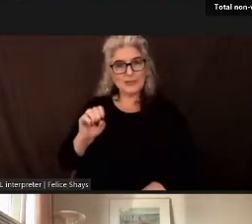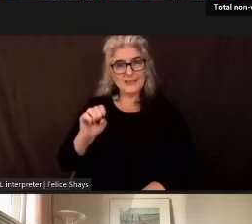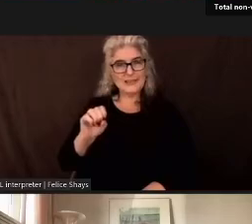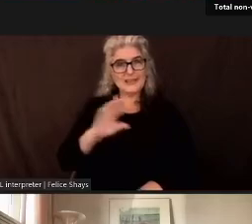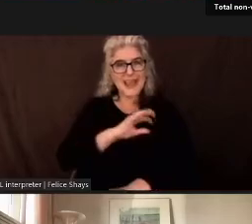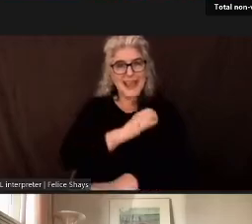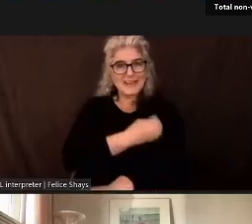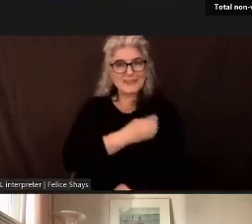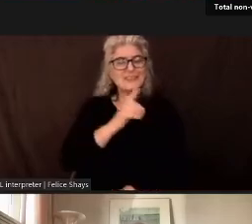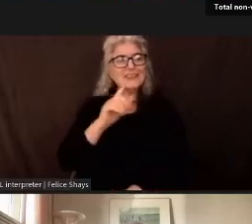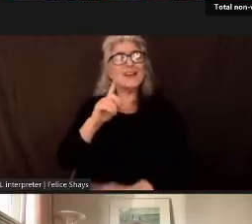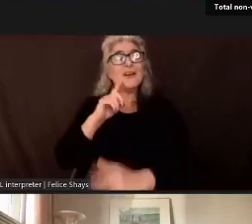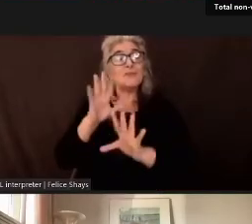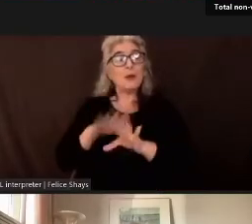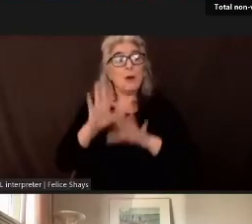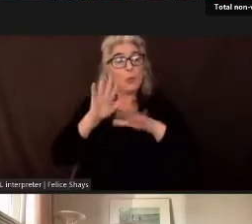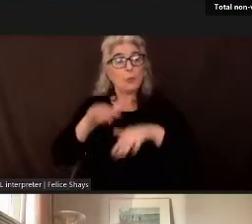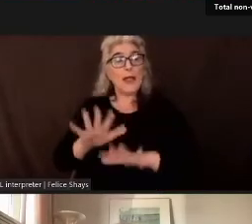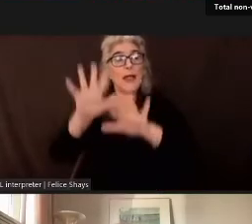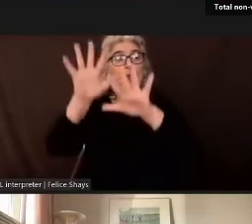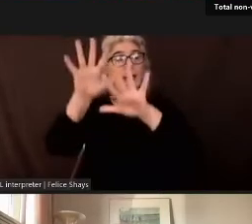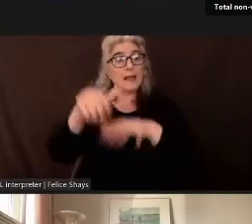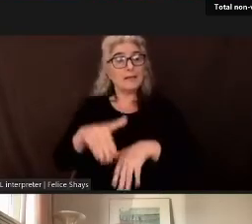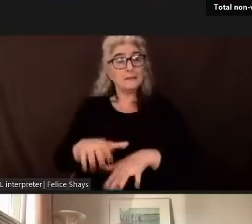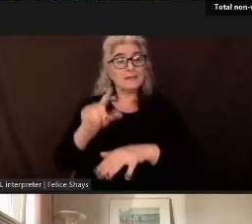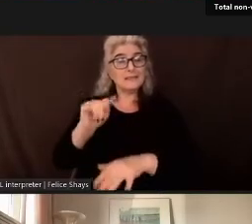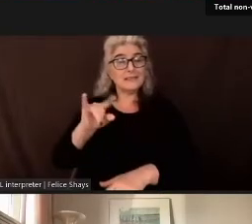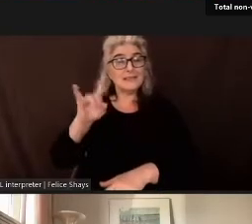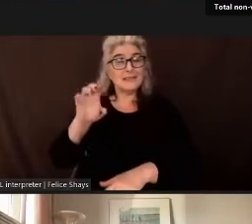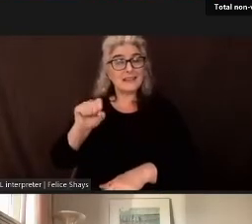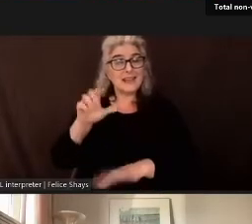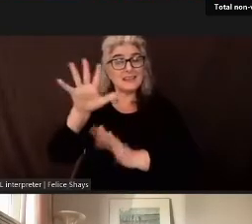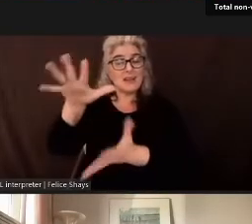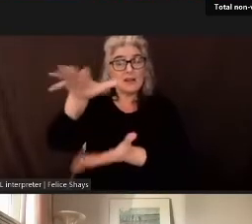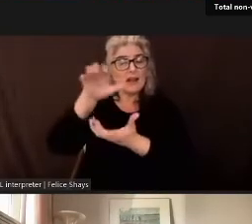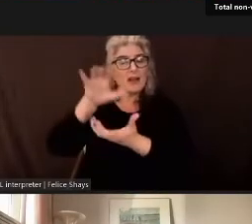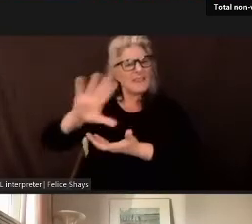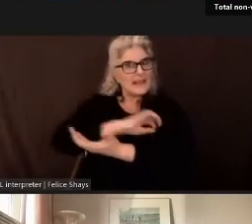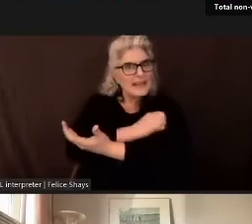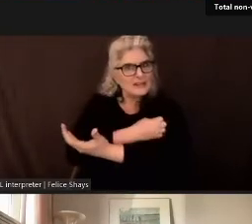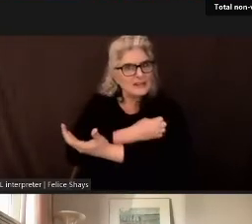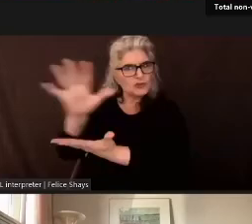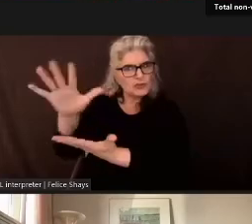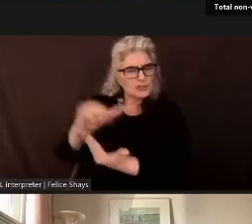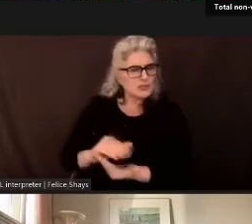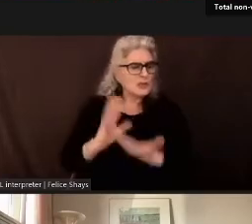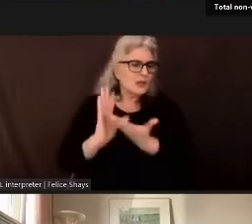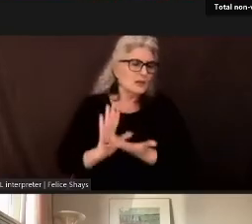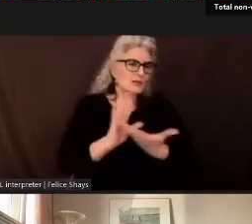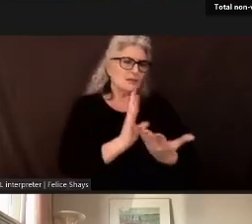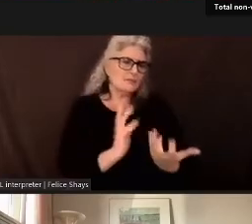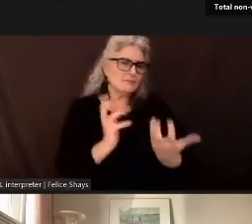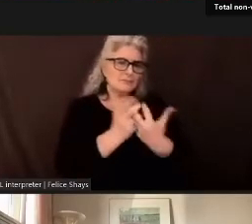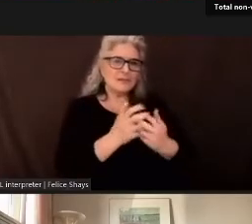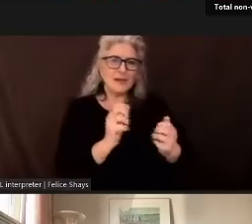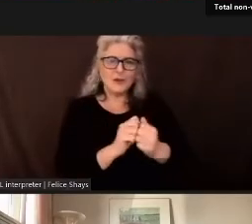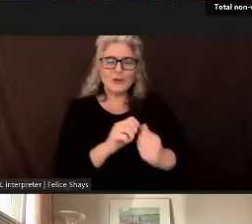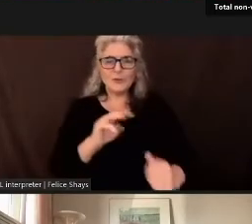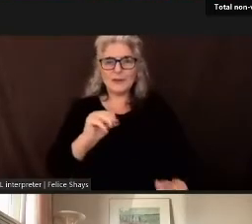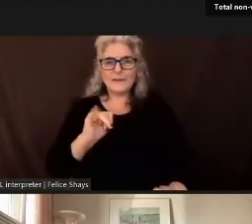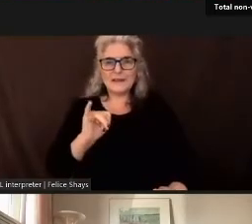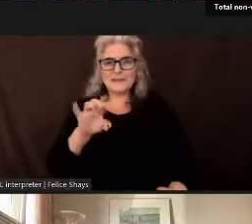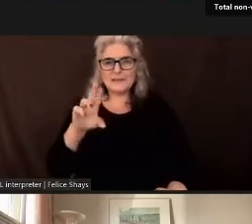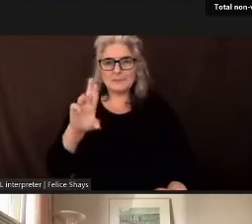tidal energy into these microgrids. One example, if you want to check it out,